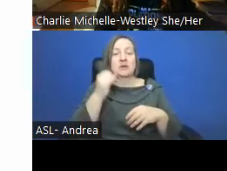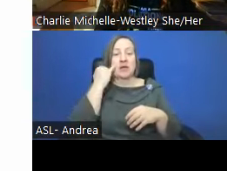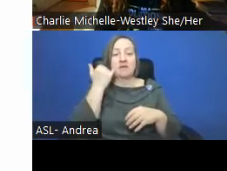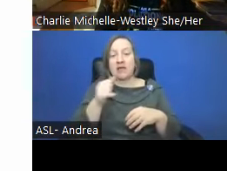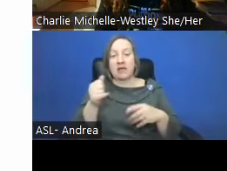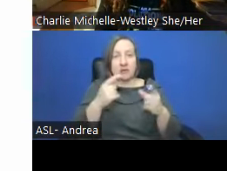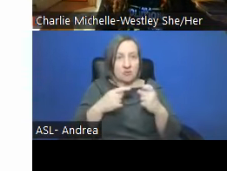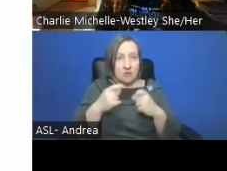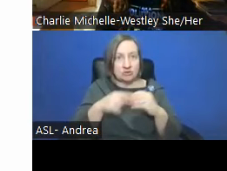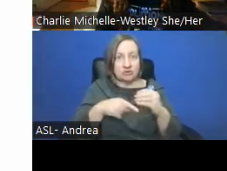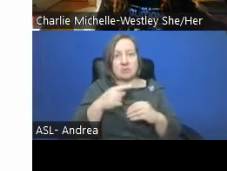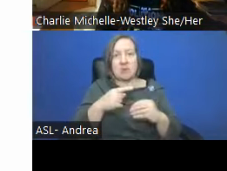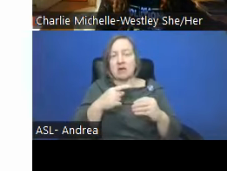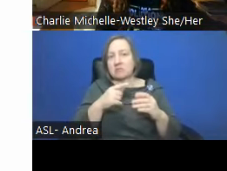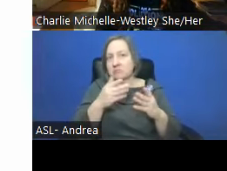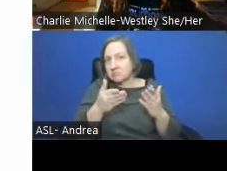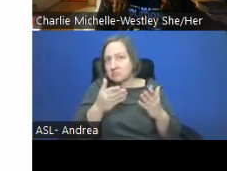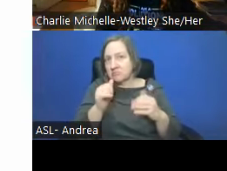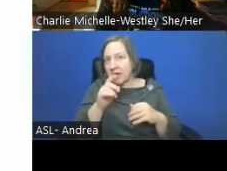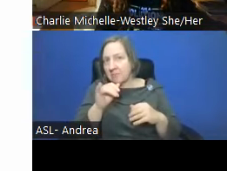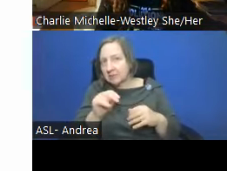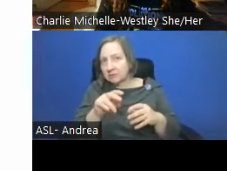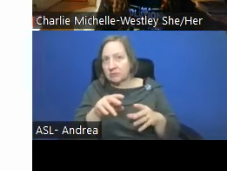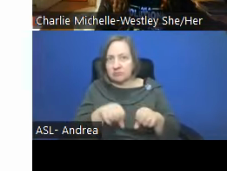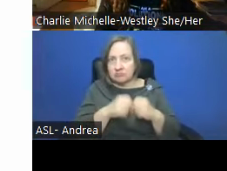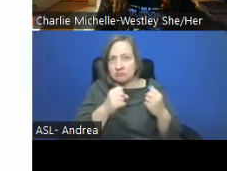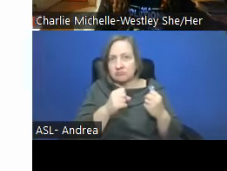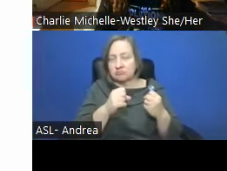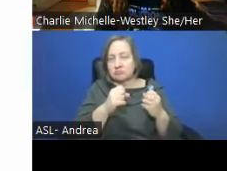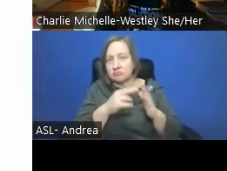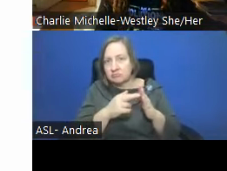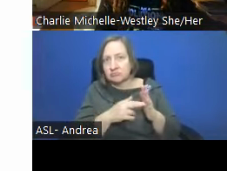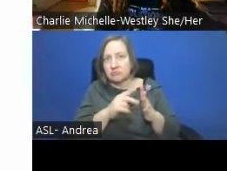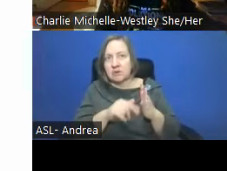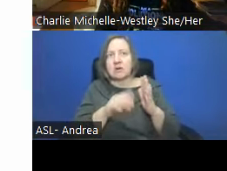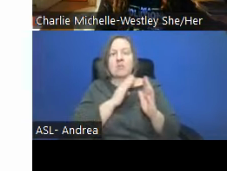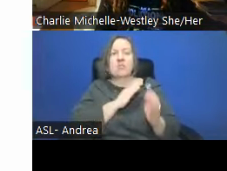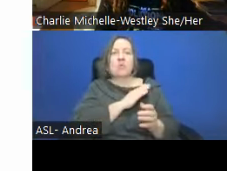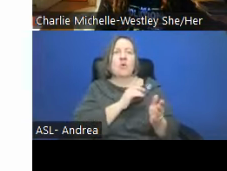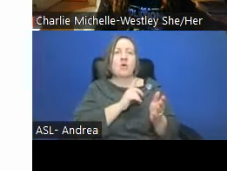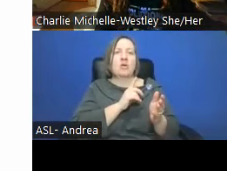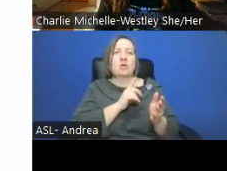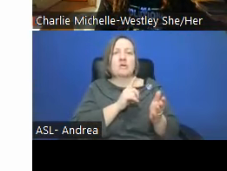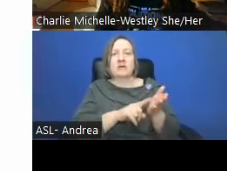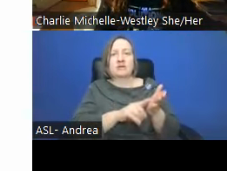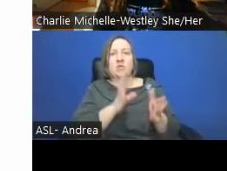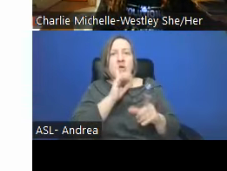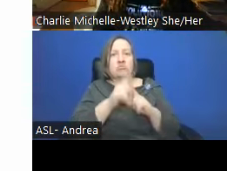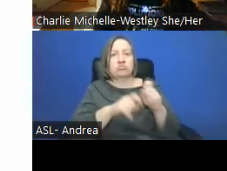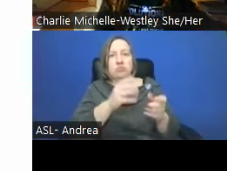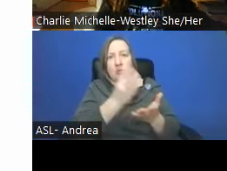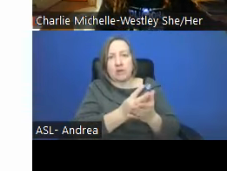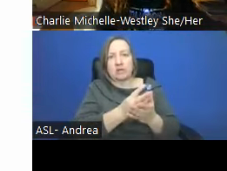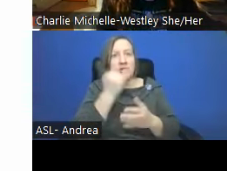are questions about the possible administrative violations, board investigators will ask questions of witnesses and, if available,